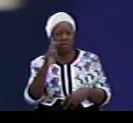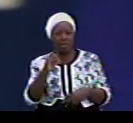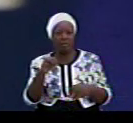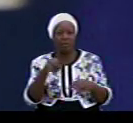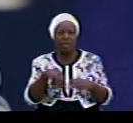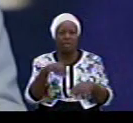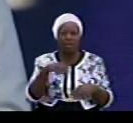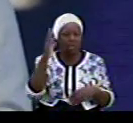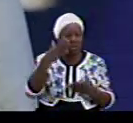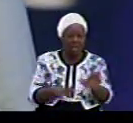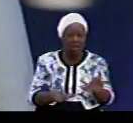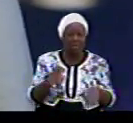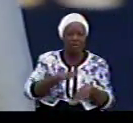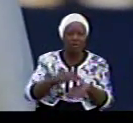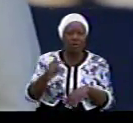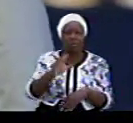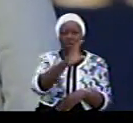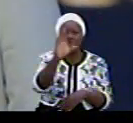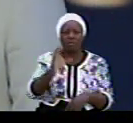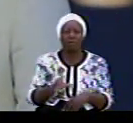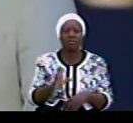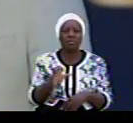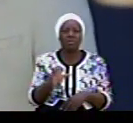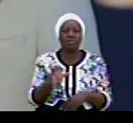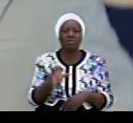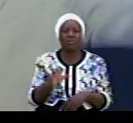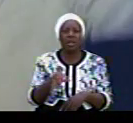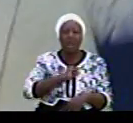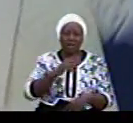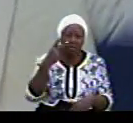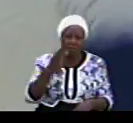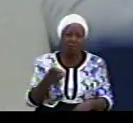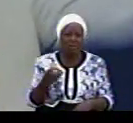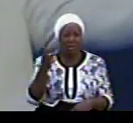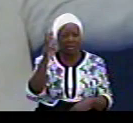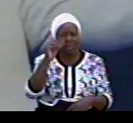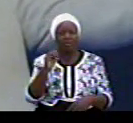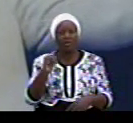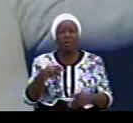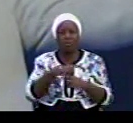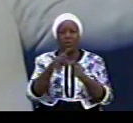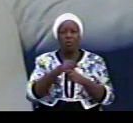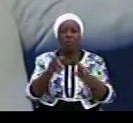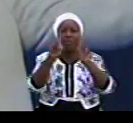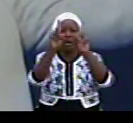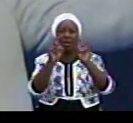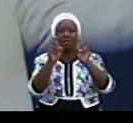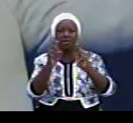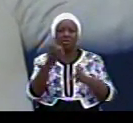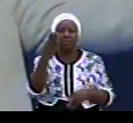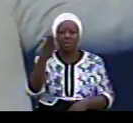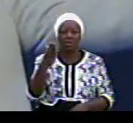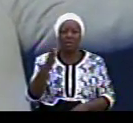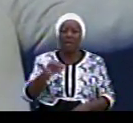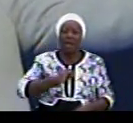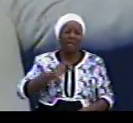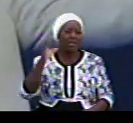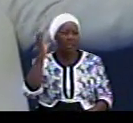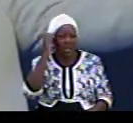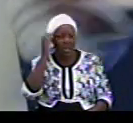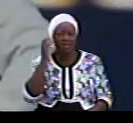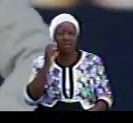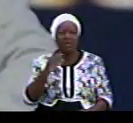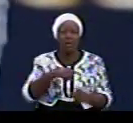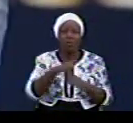cross. I saw him when he was hanging there. I heard when